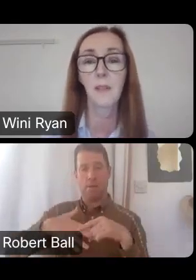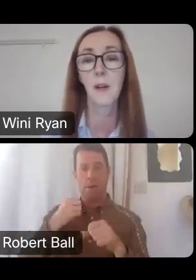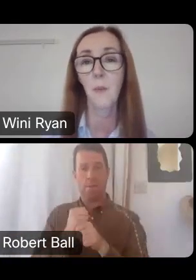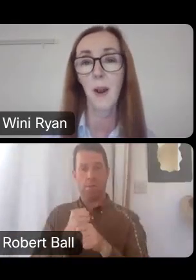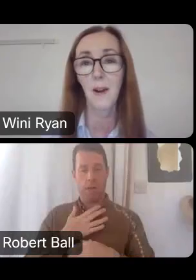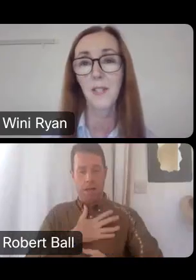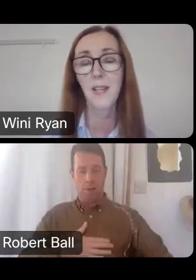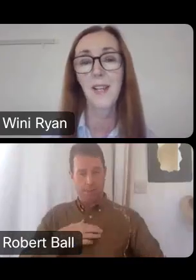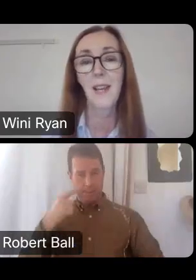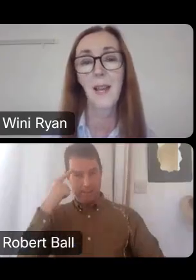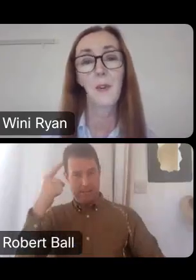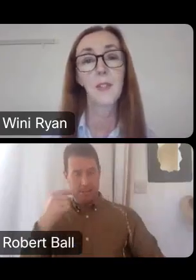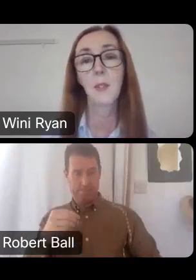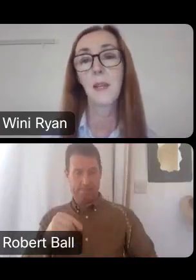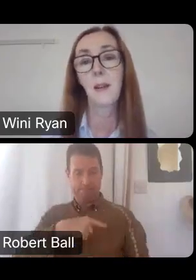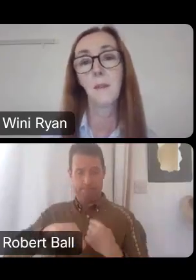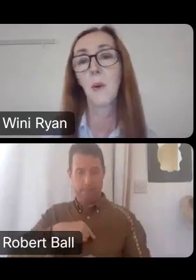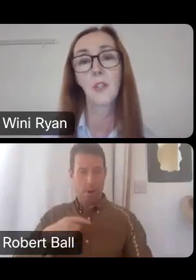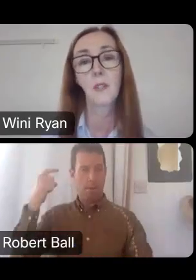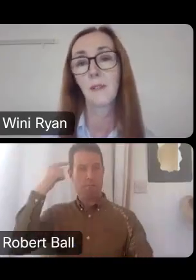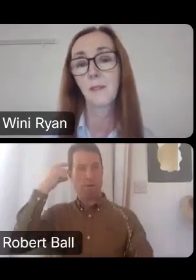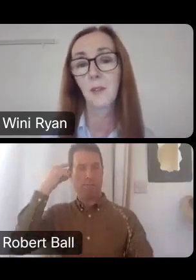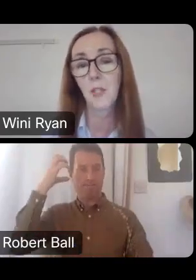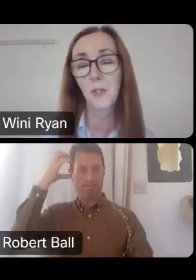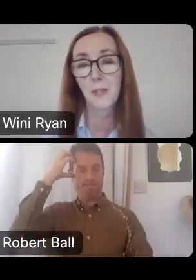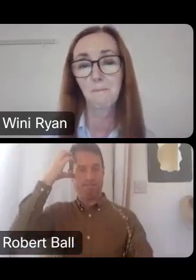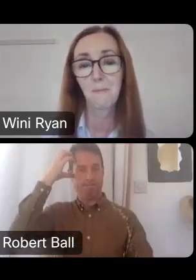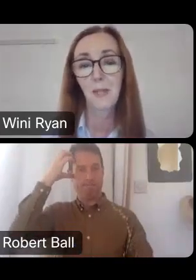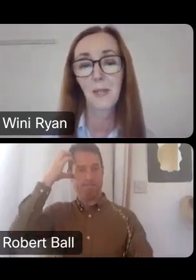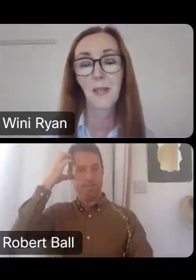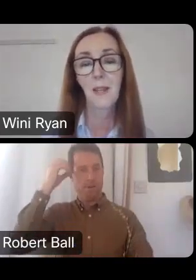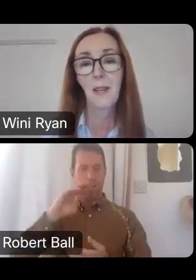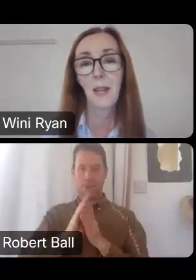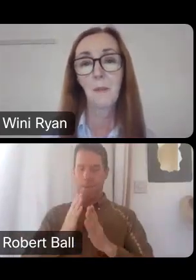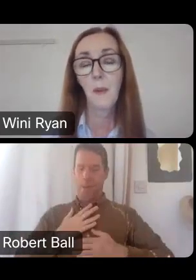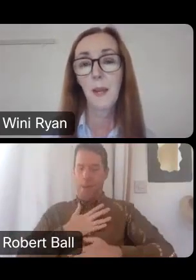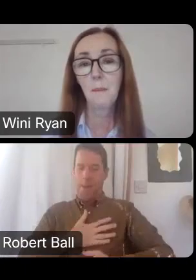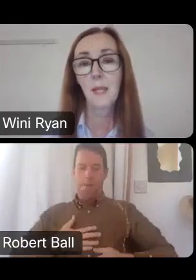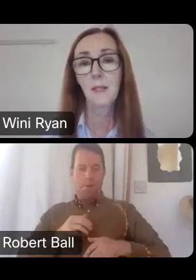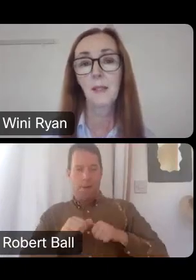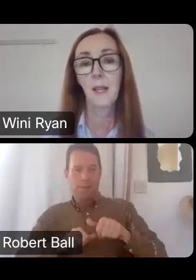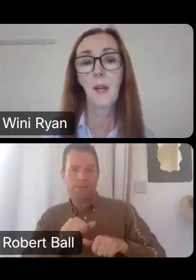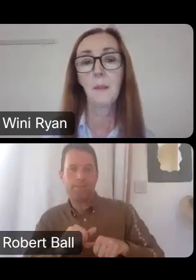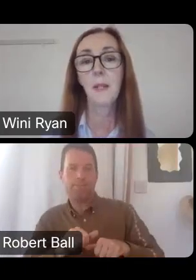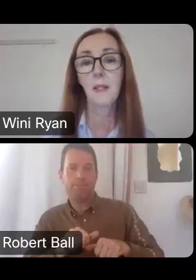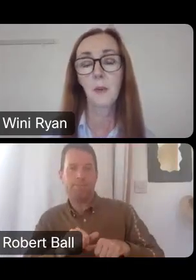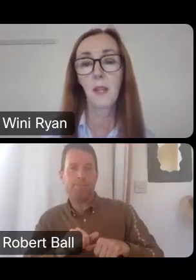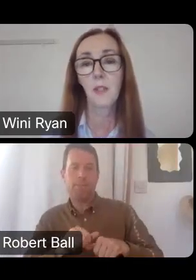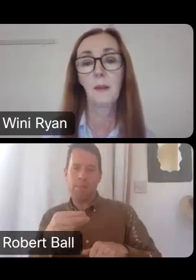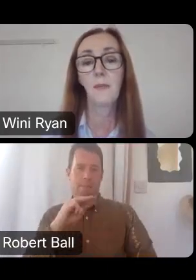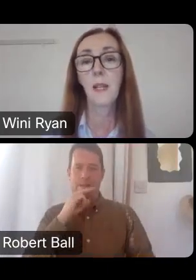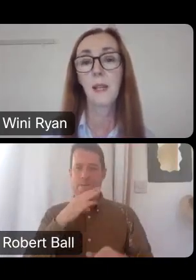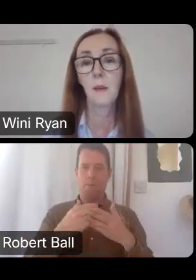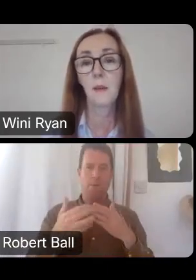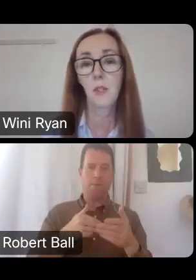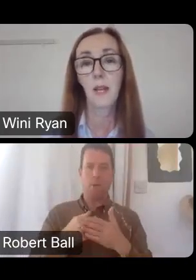brains are wired for us to be emotional creatures. What that means is that when I'm in a situation,